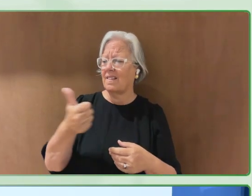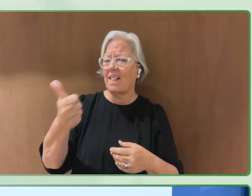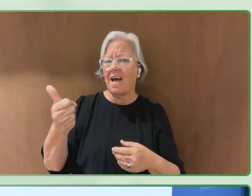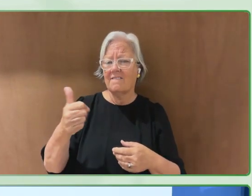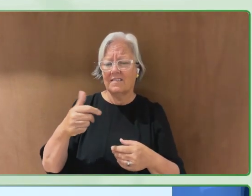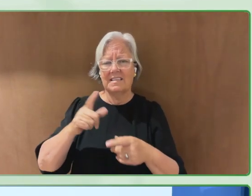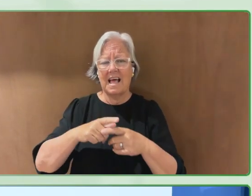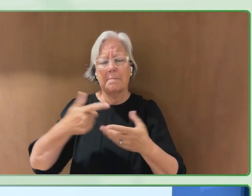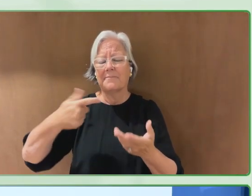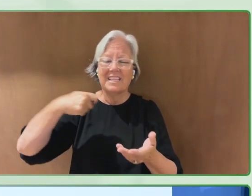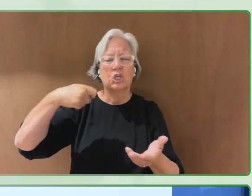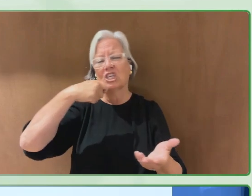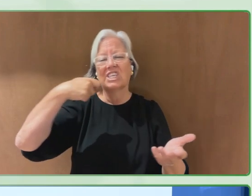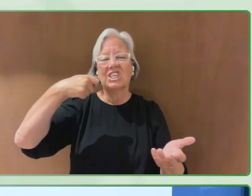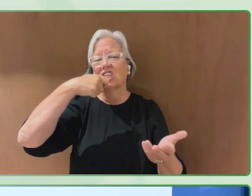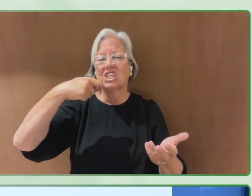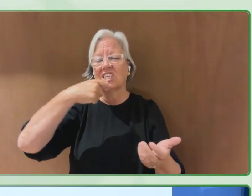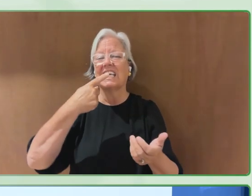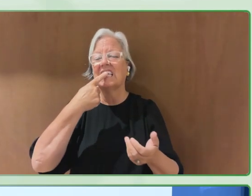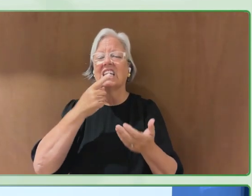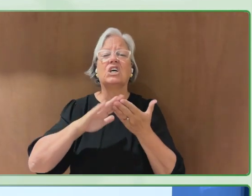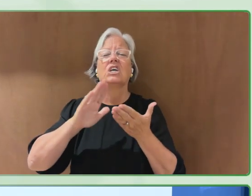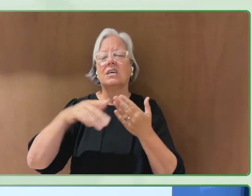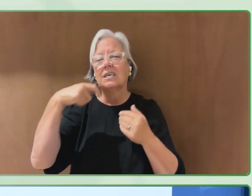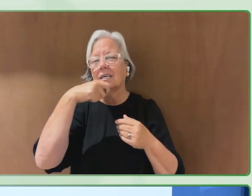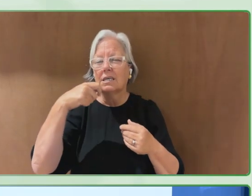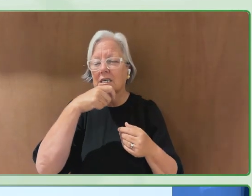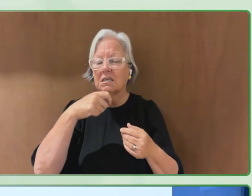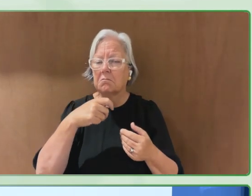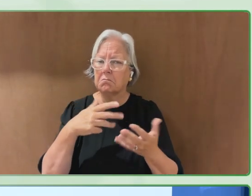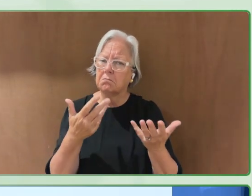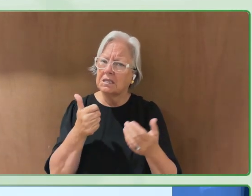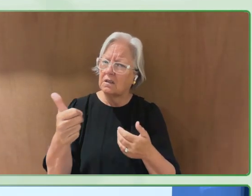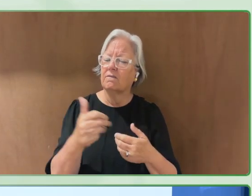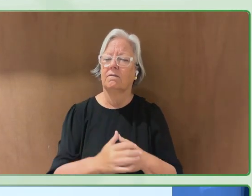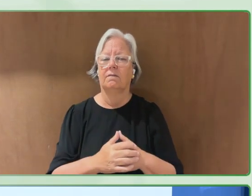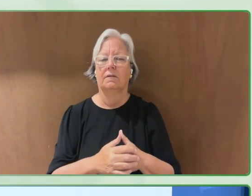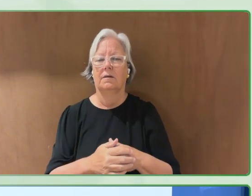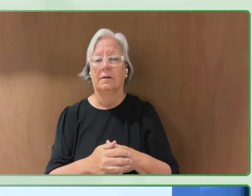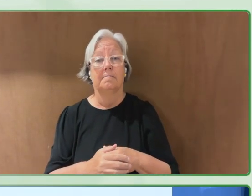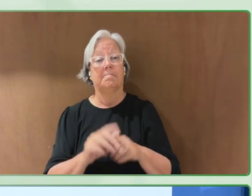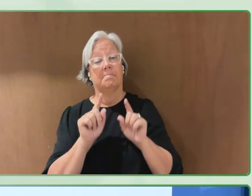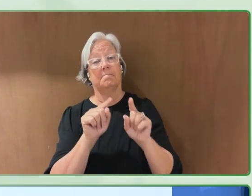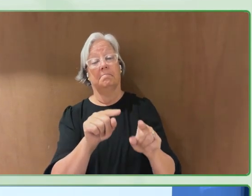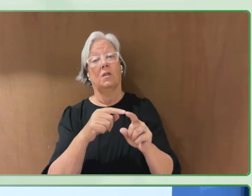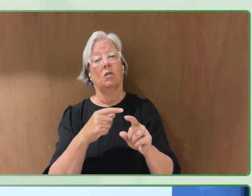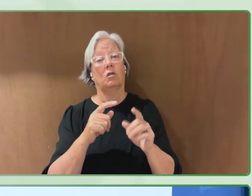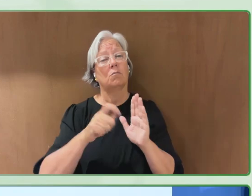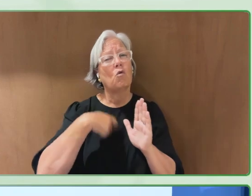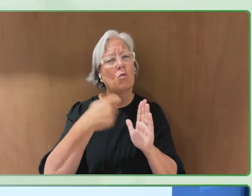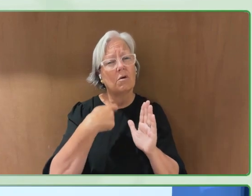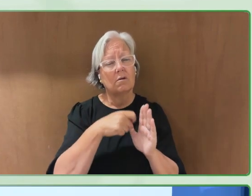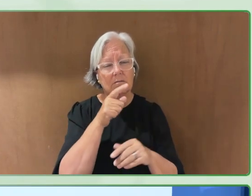Humanos 3D. And with this project, we have an innovative